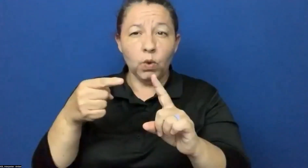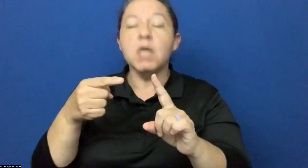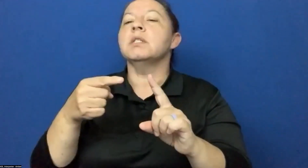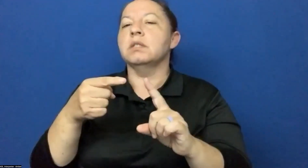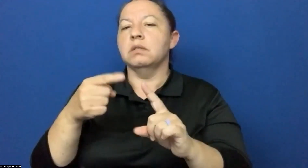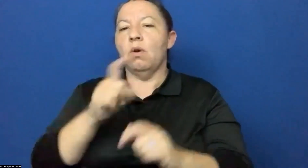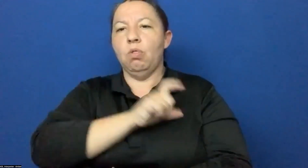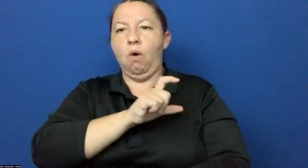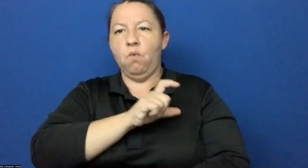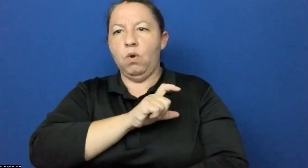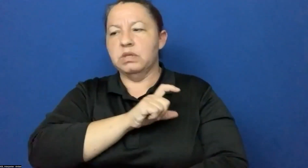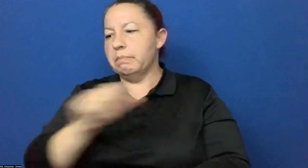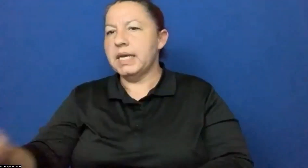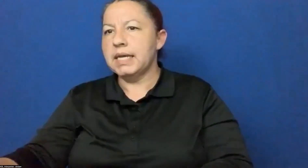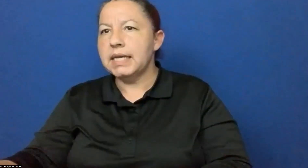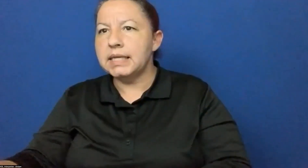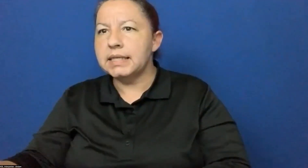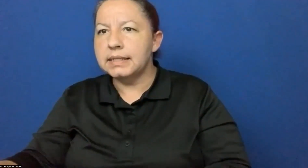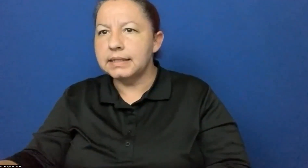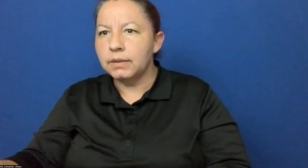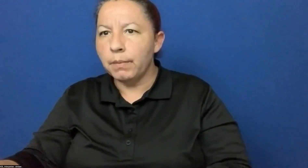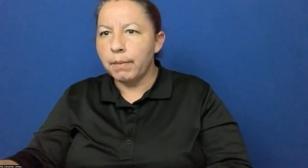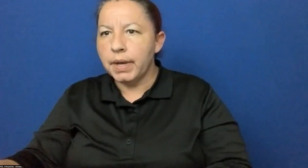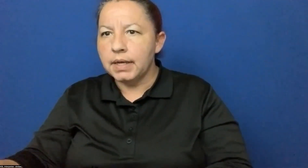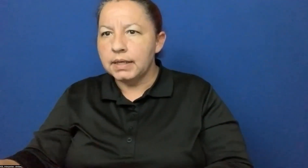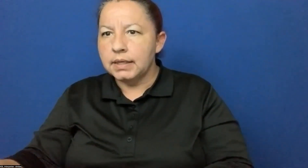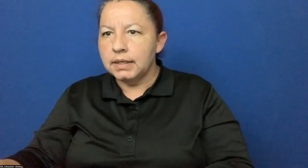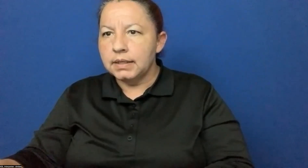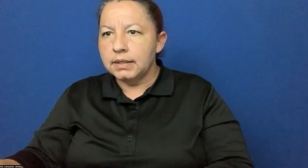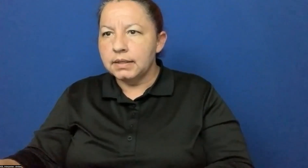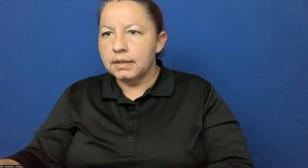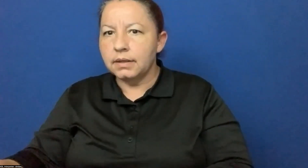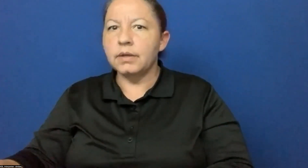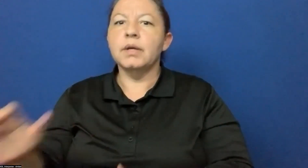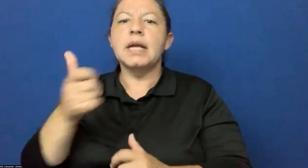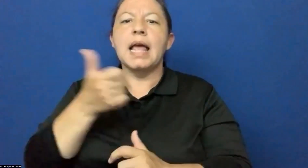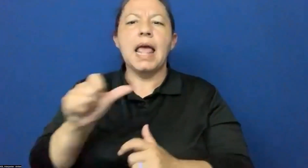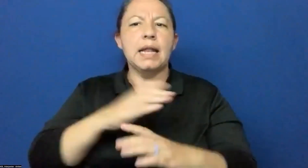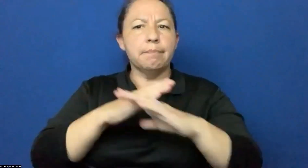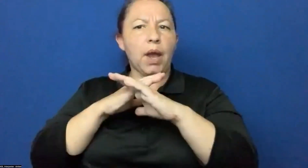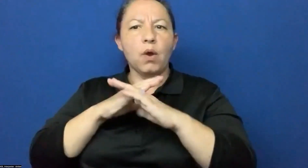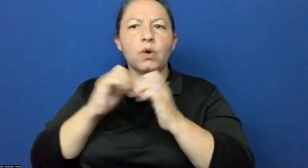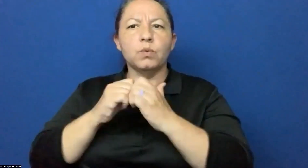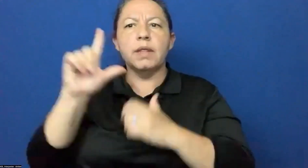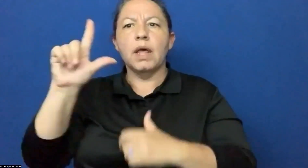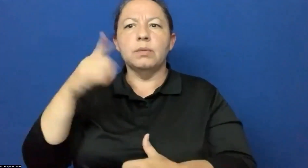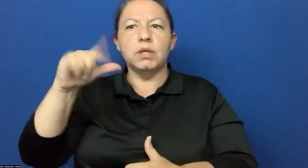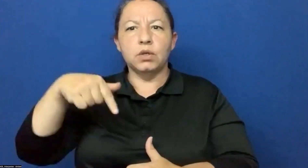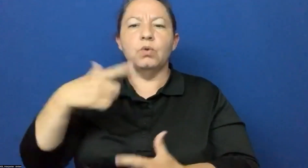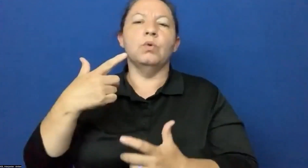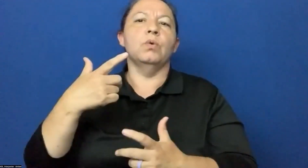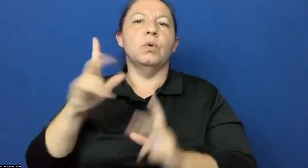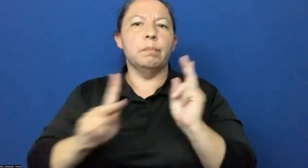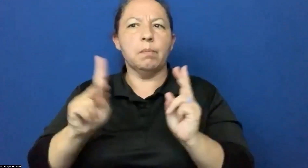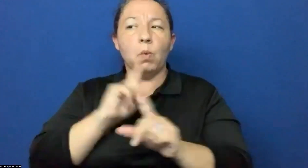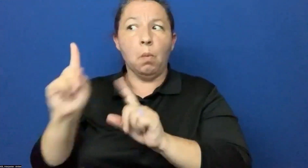has specific barriers that they have seen with the LGBTQ two-spirit folks reporting to law enforcement,